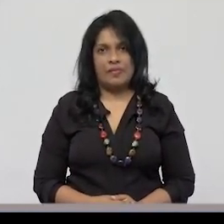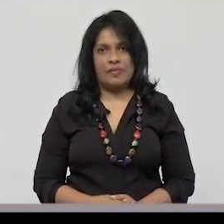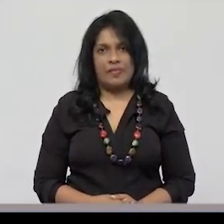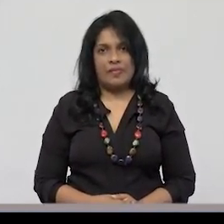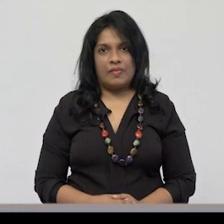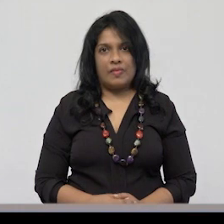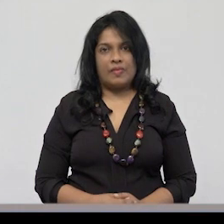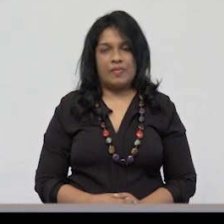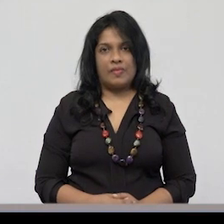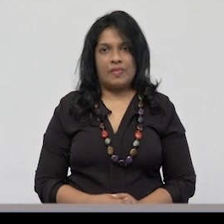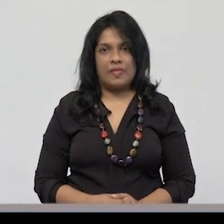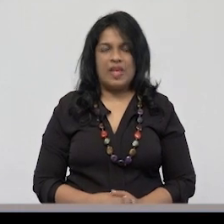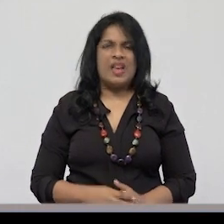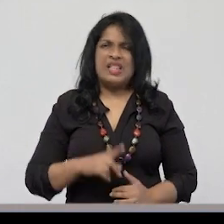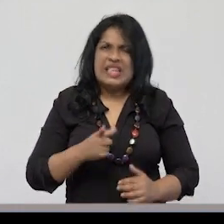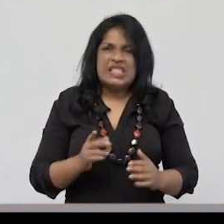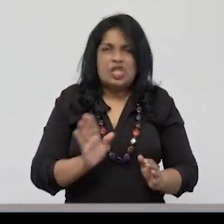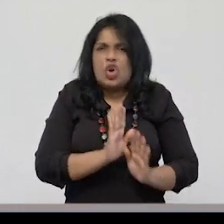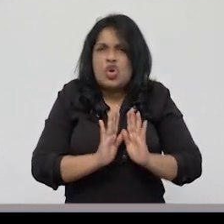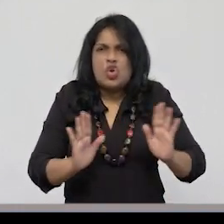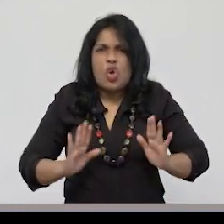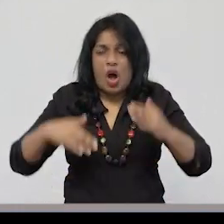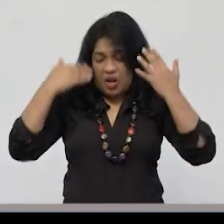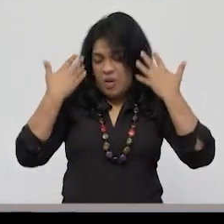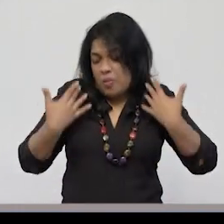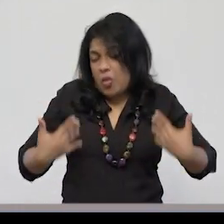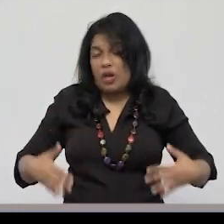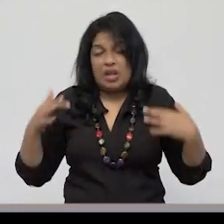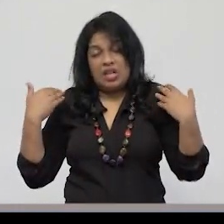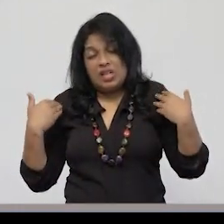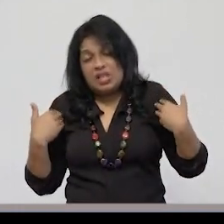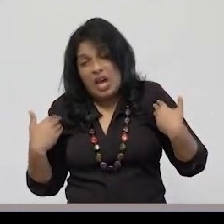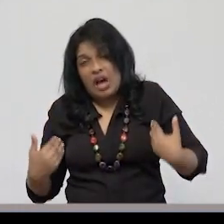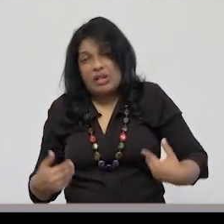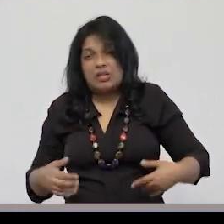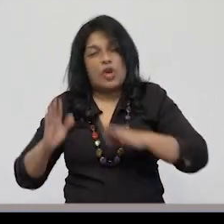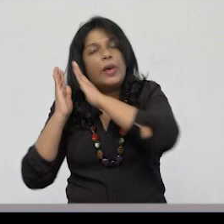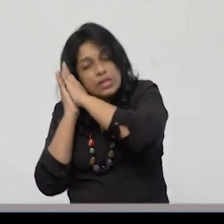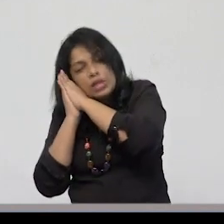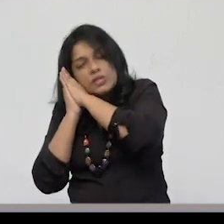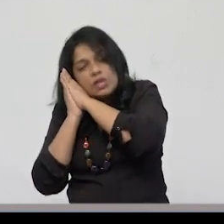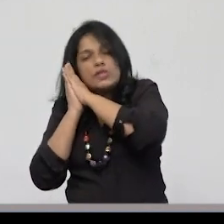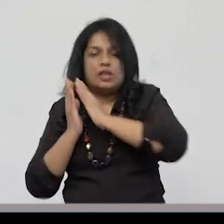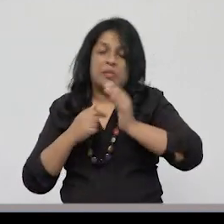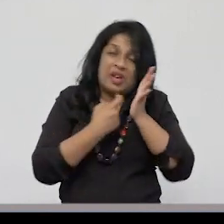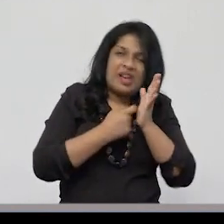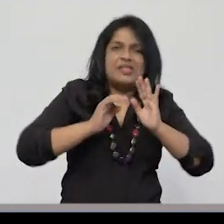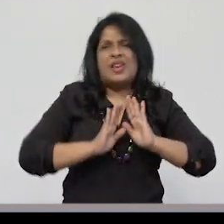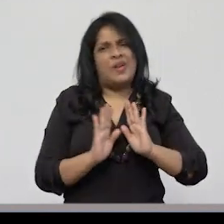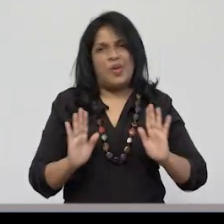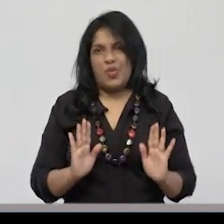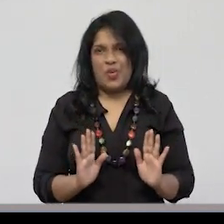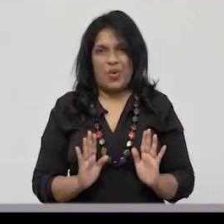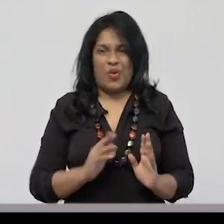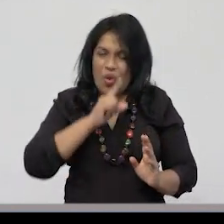tired. You've gone and you exercise too much and now he's giving you rest. I mean, some of us need to exercise more. If you're